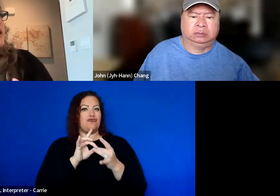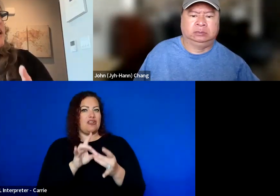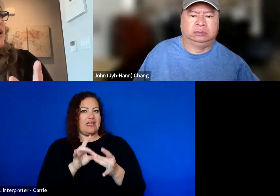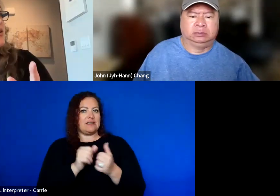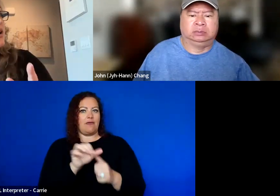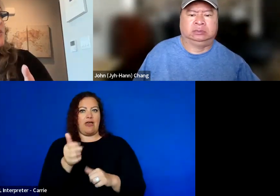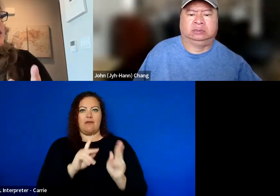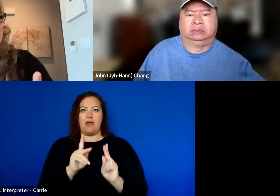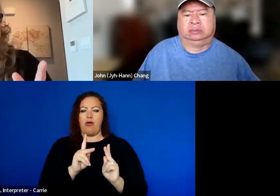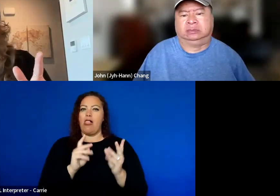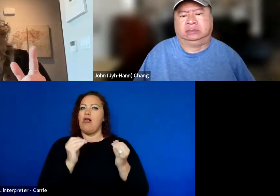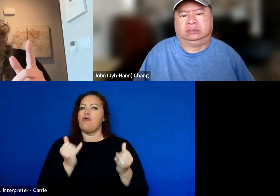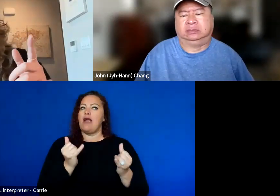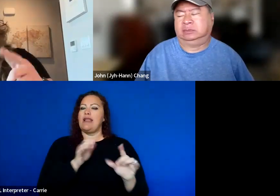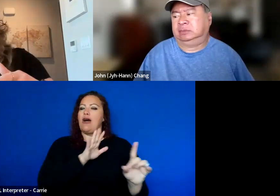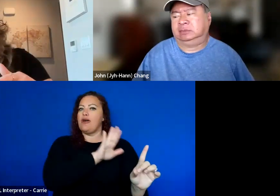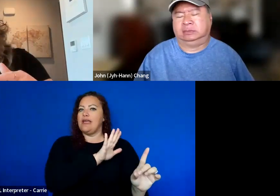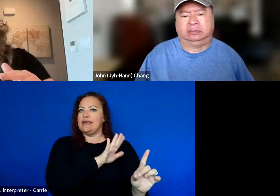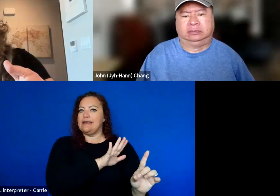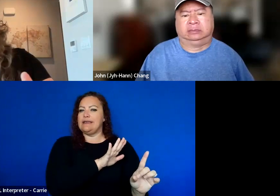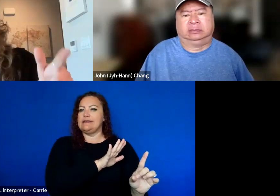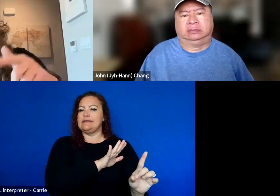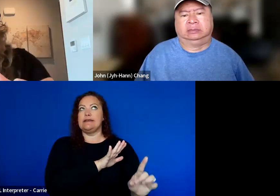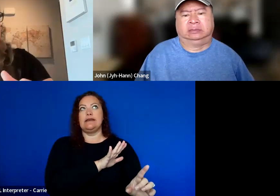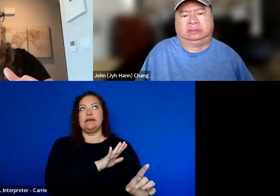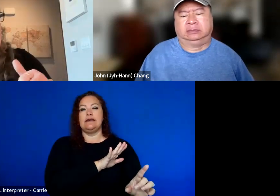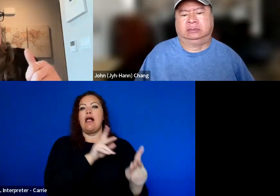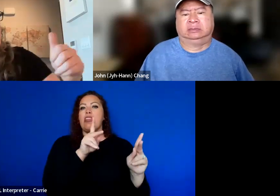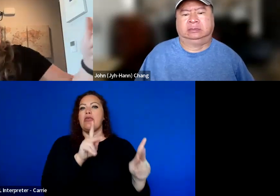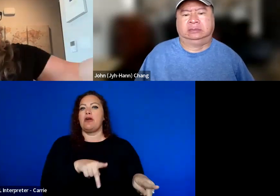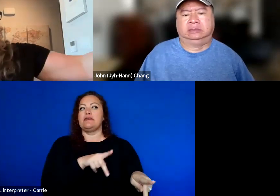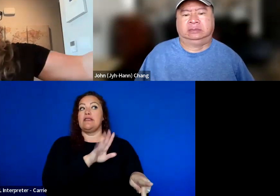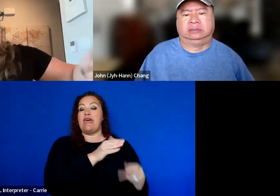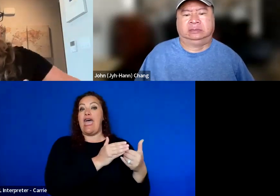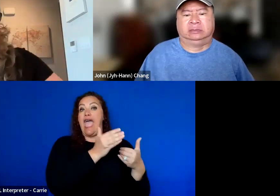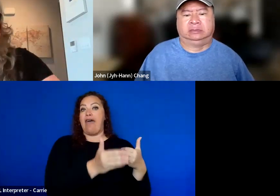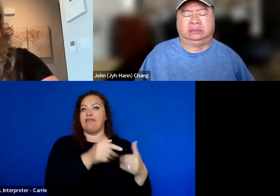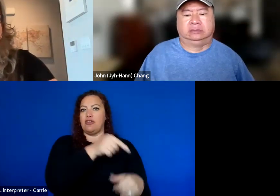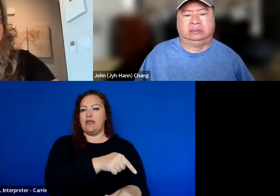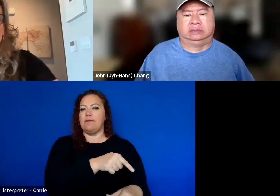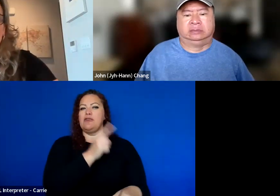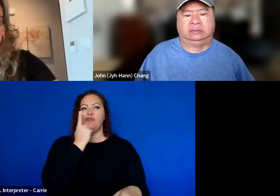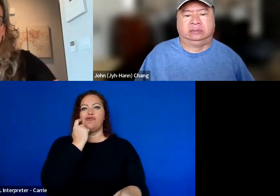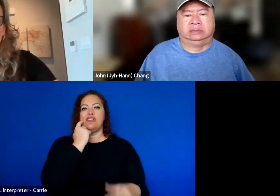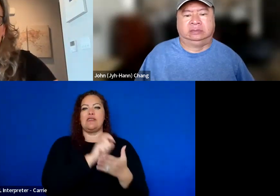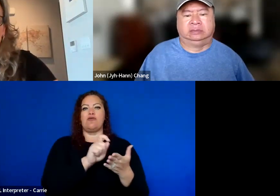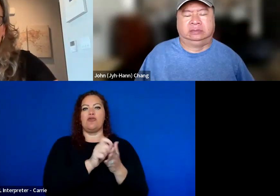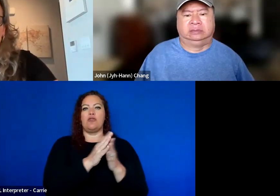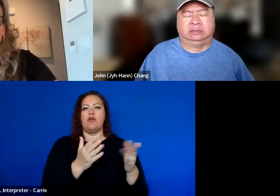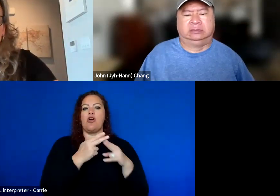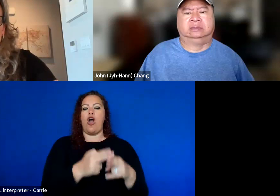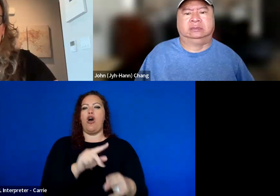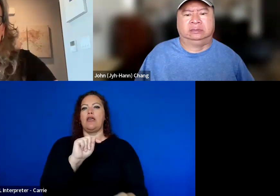And right now, the person who came after him just wrote a book. I'm looking at it. It's called The Good